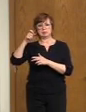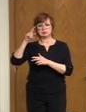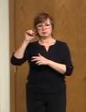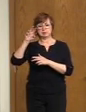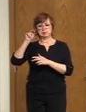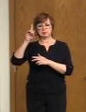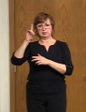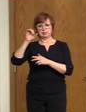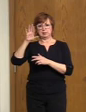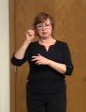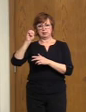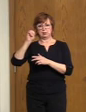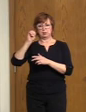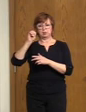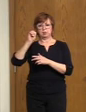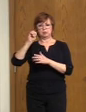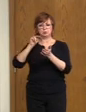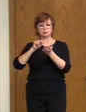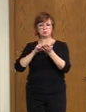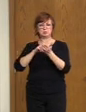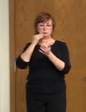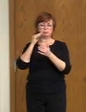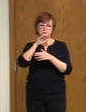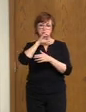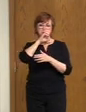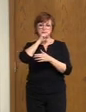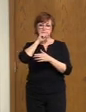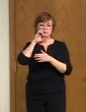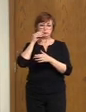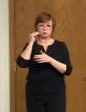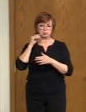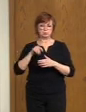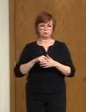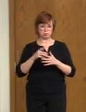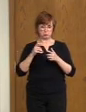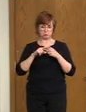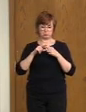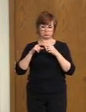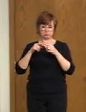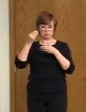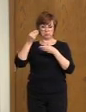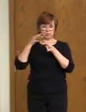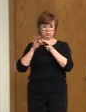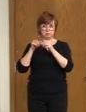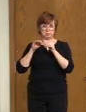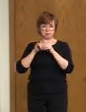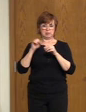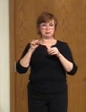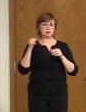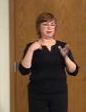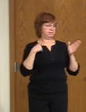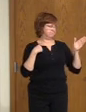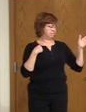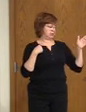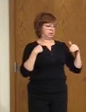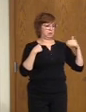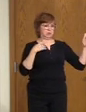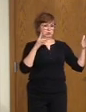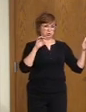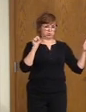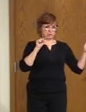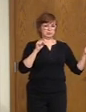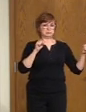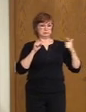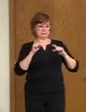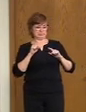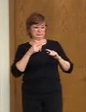us some numbers and some sense of that? Sure. Dr. Schwab, do you want to just go over I think you had the latest numbers, and then I'll